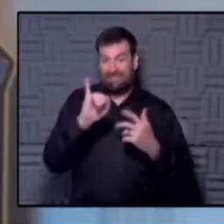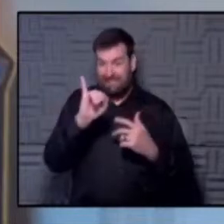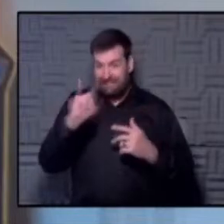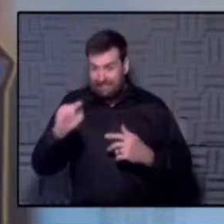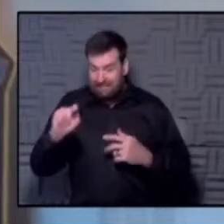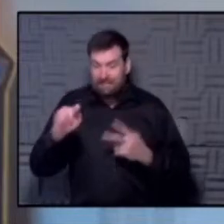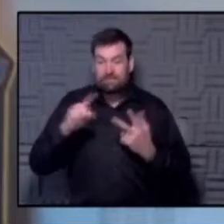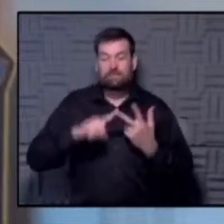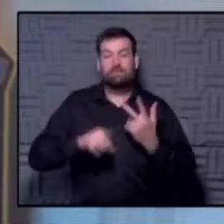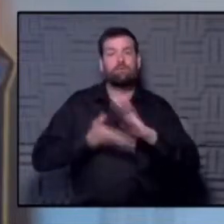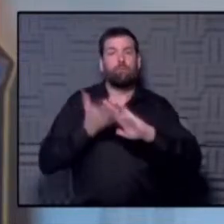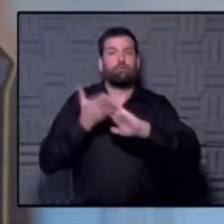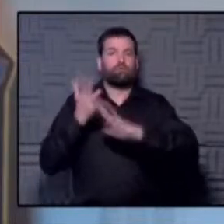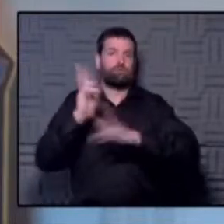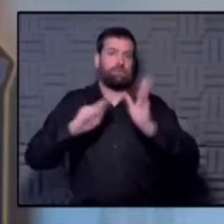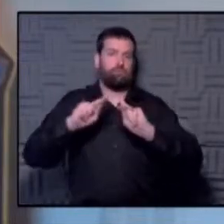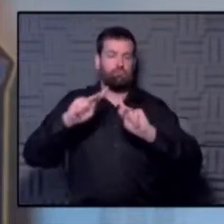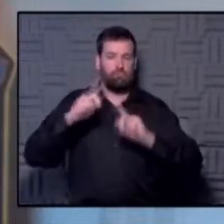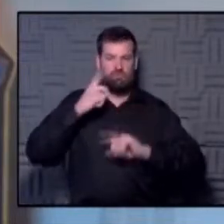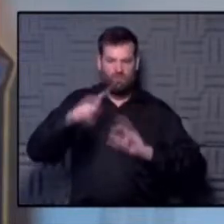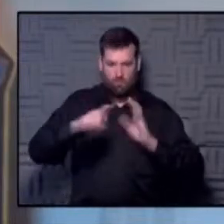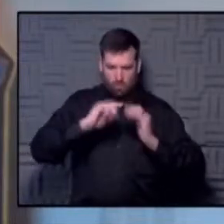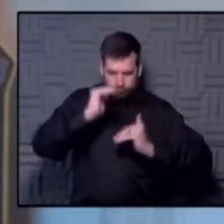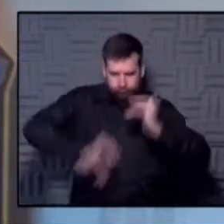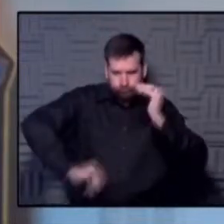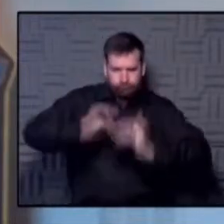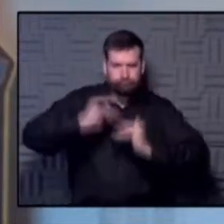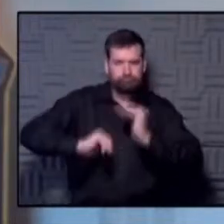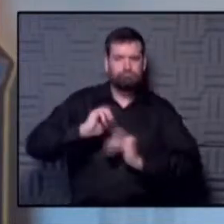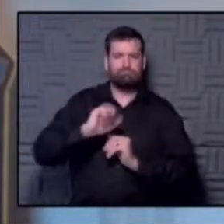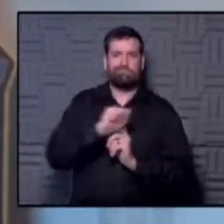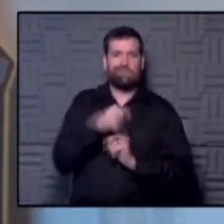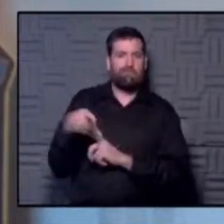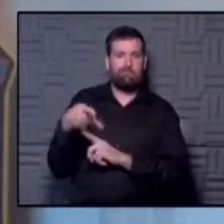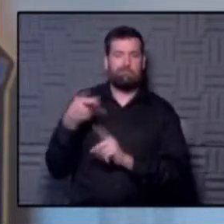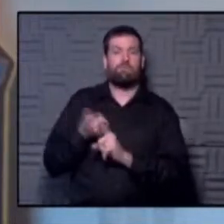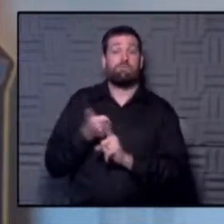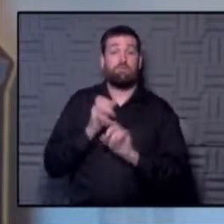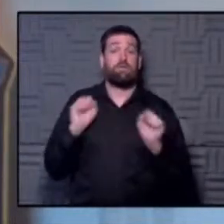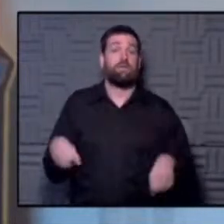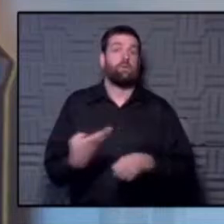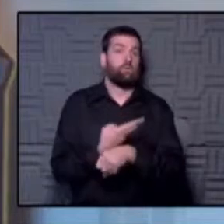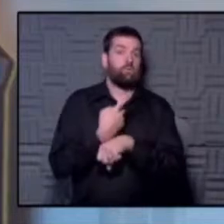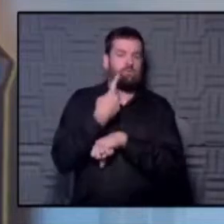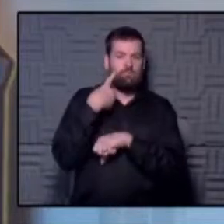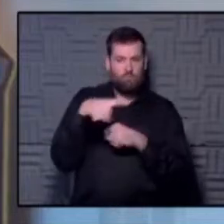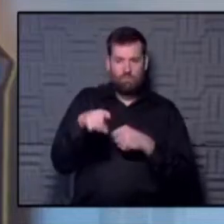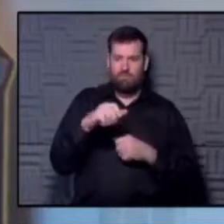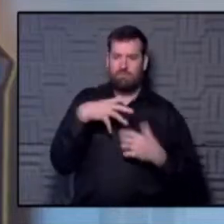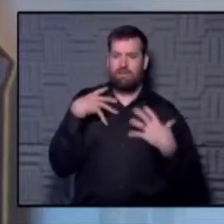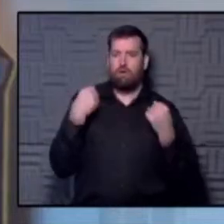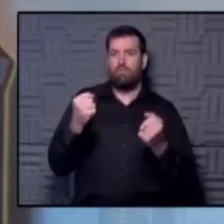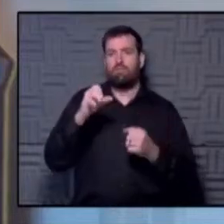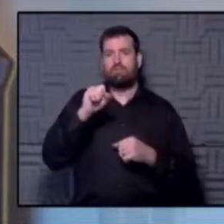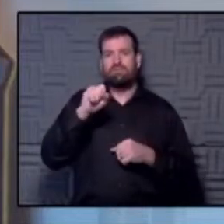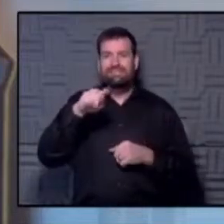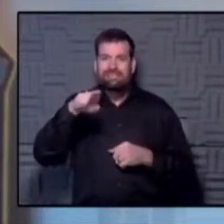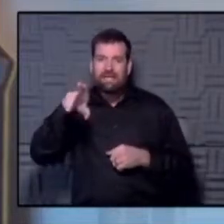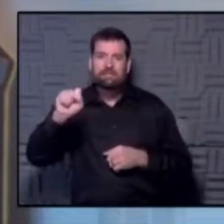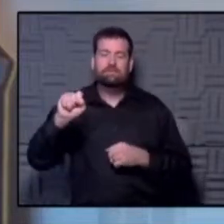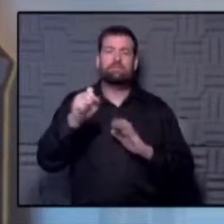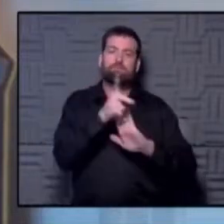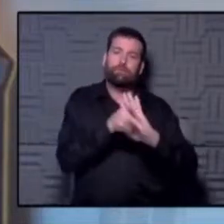IT and operations people to build an app that could be used to solve the health status, policy